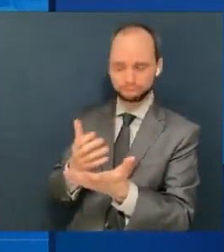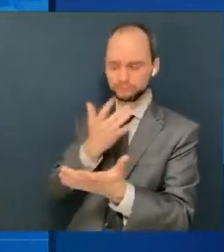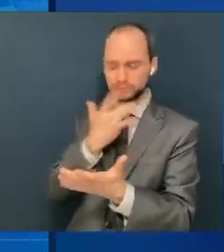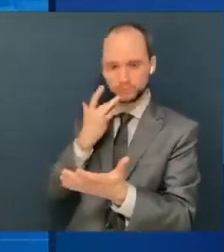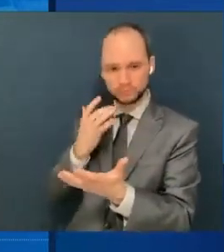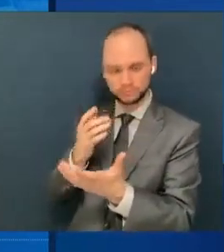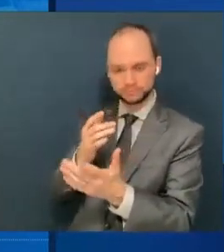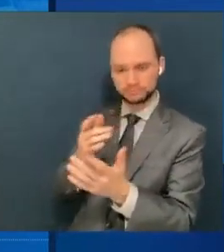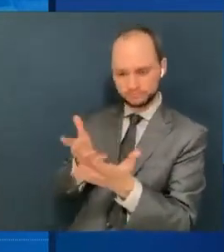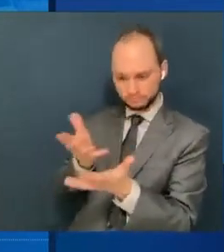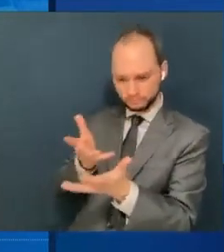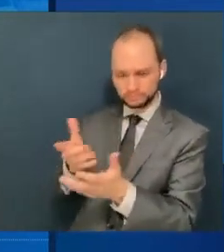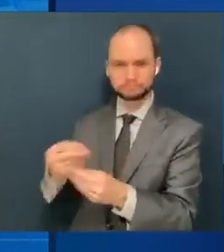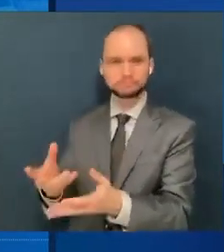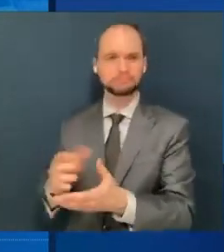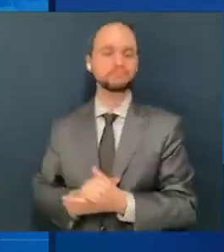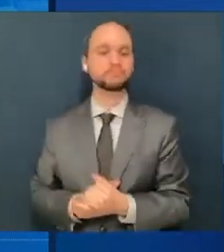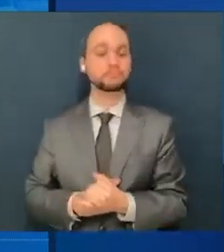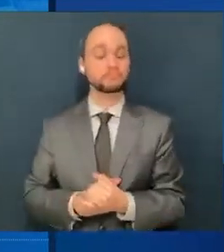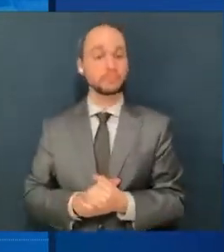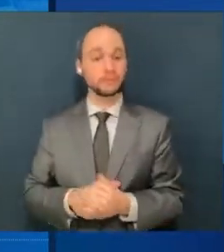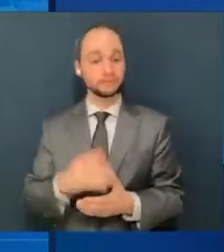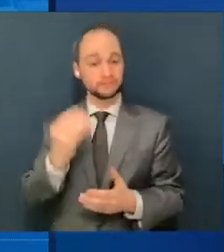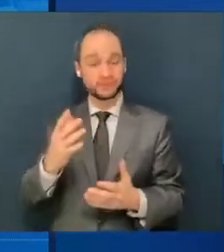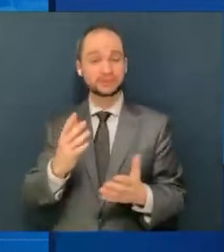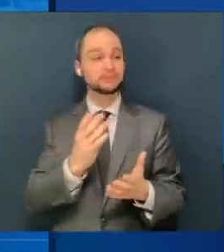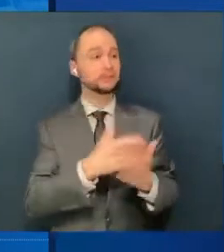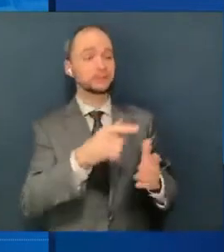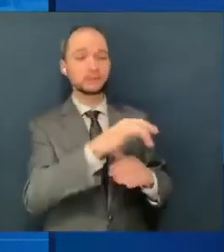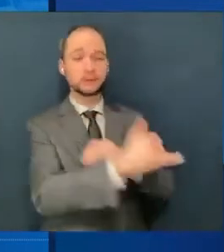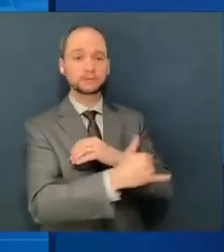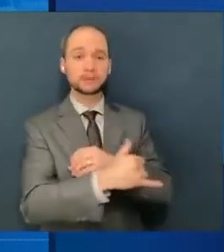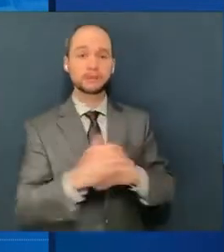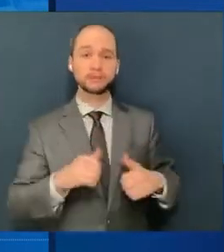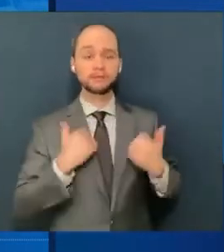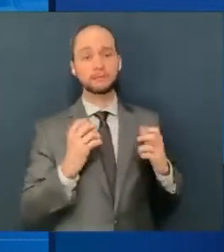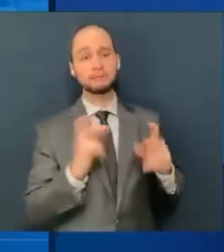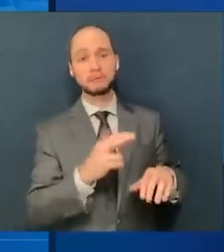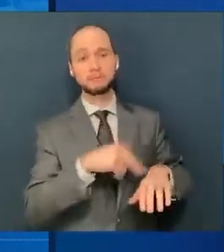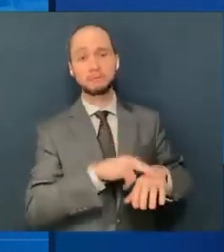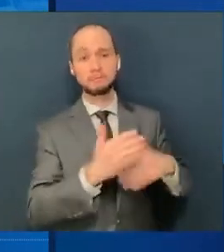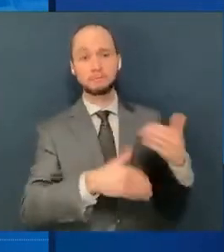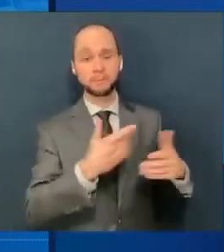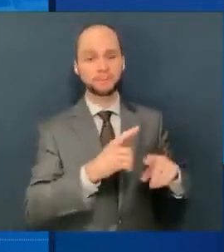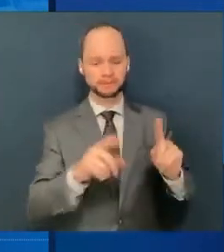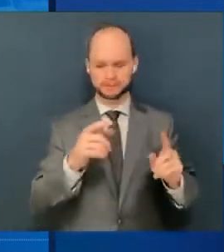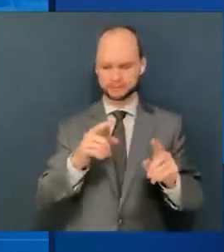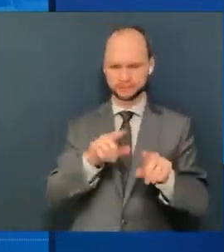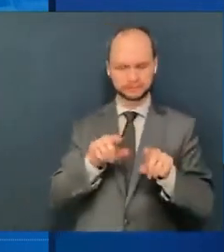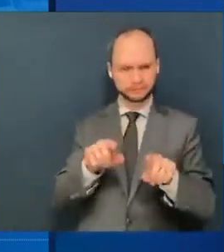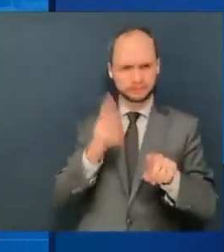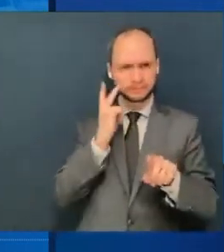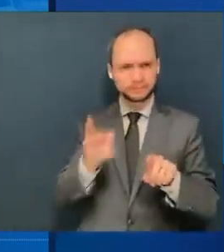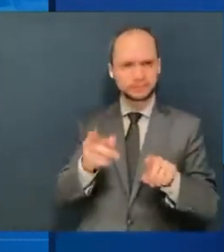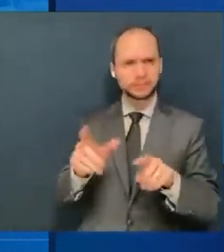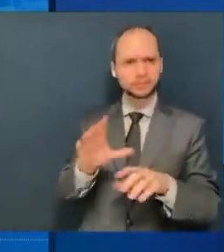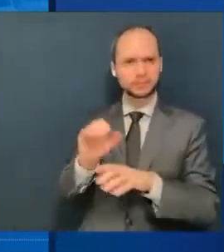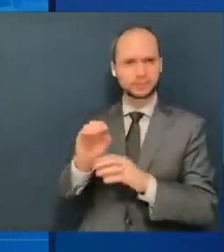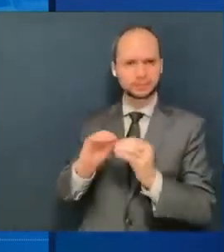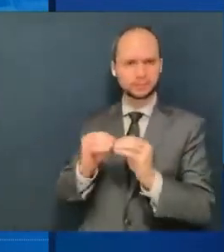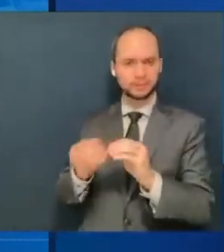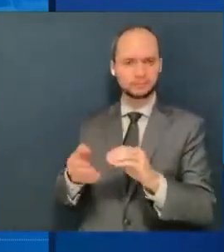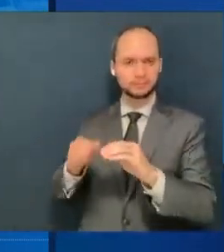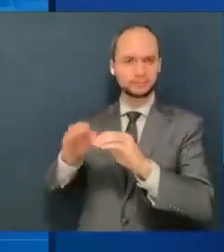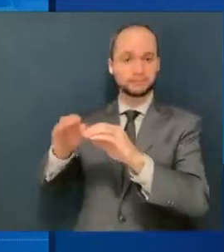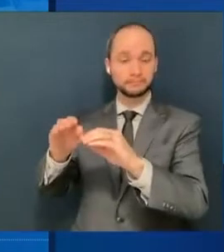high, life is beginning to return to normal, even when cases are again on the rise. But in low-income countries,